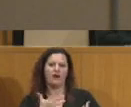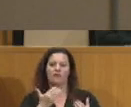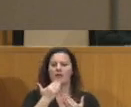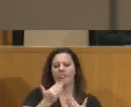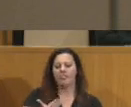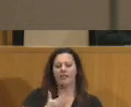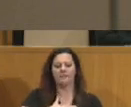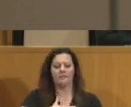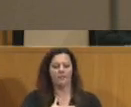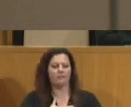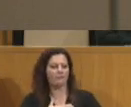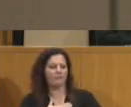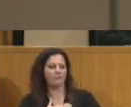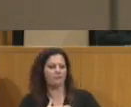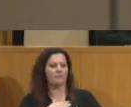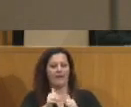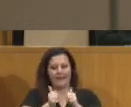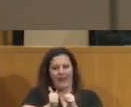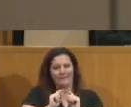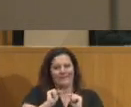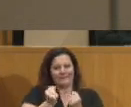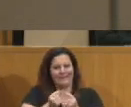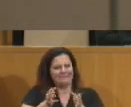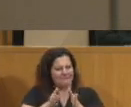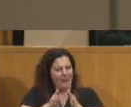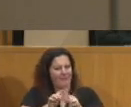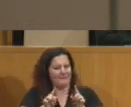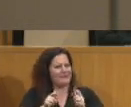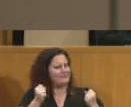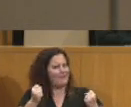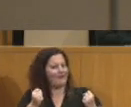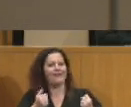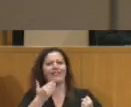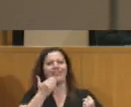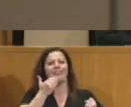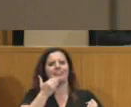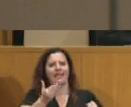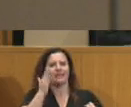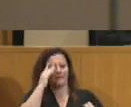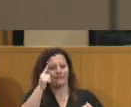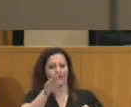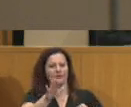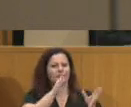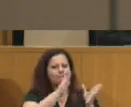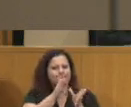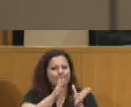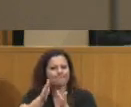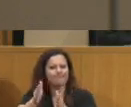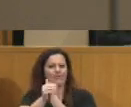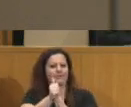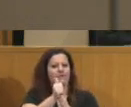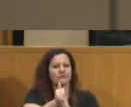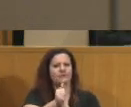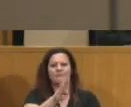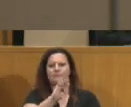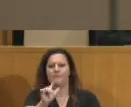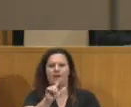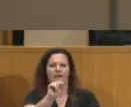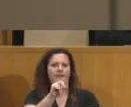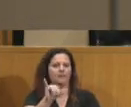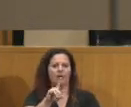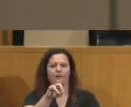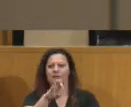near and far, thank you for your support, your donations, and your prayers. We did this together. Thank you to